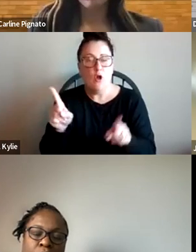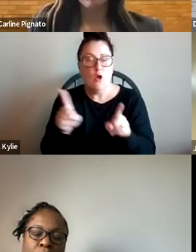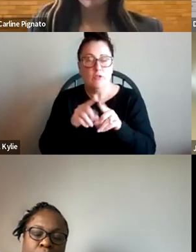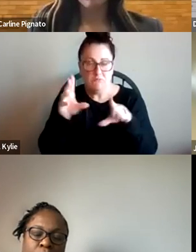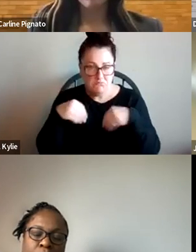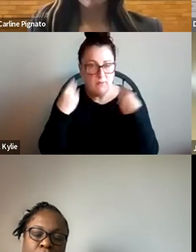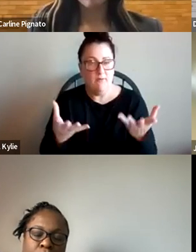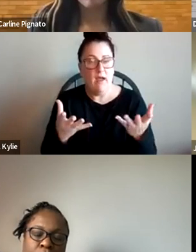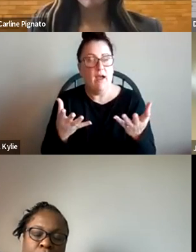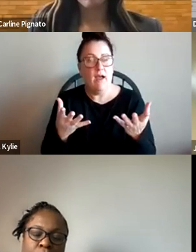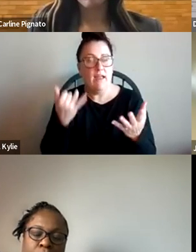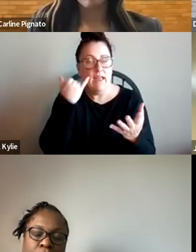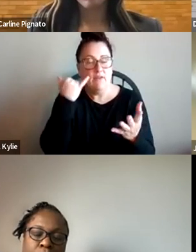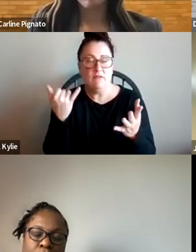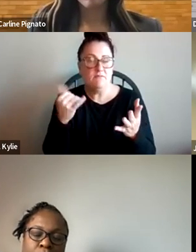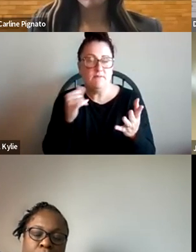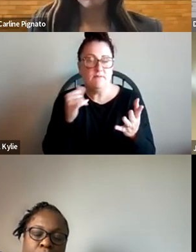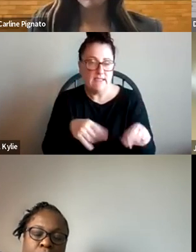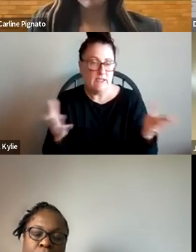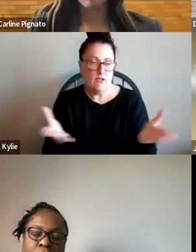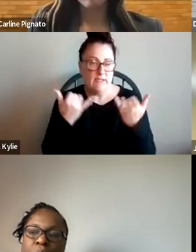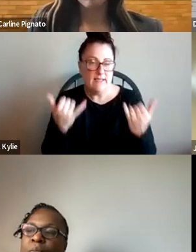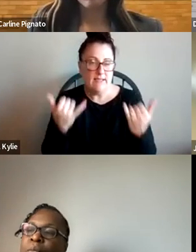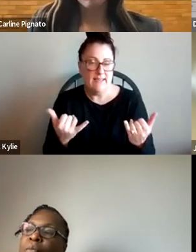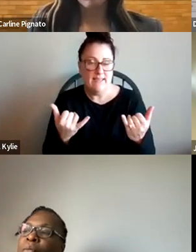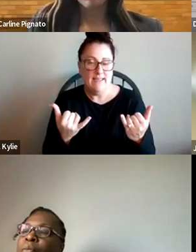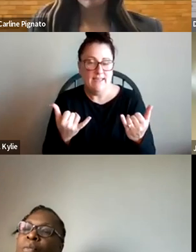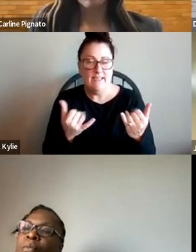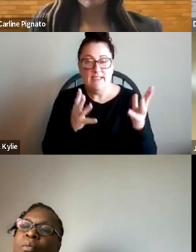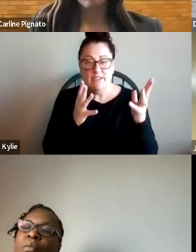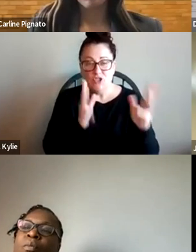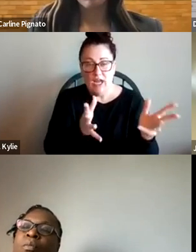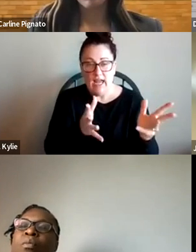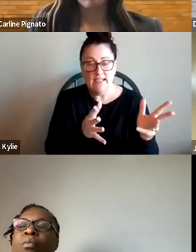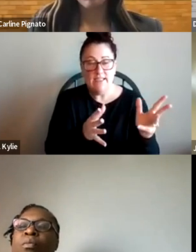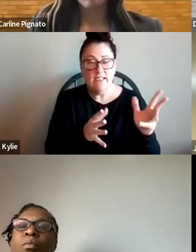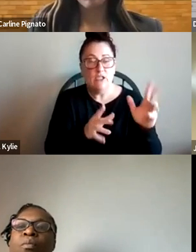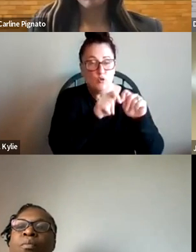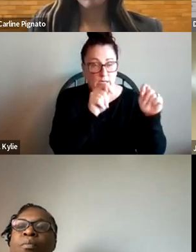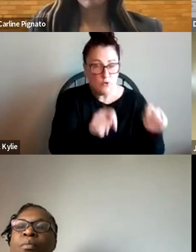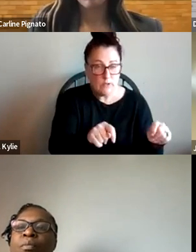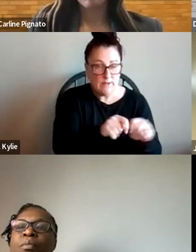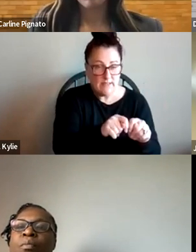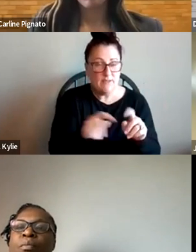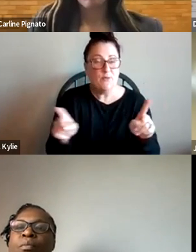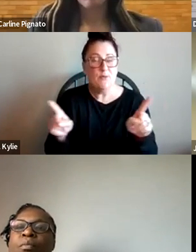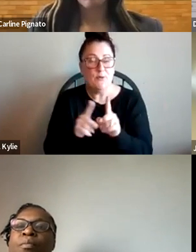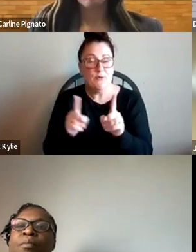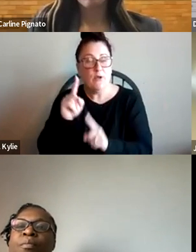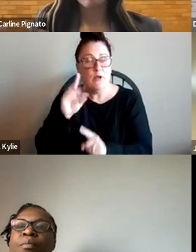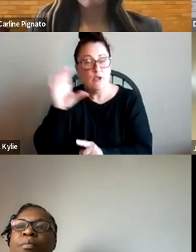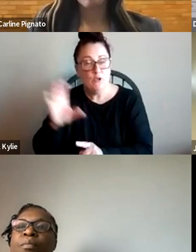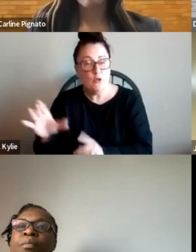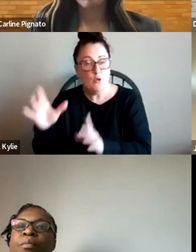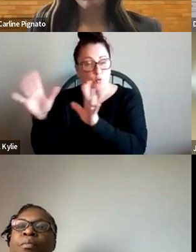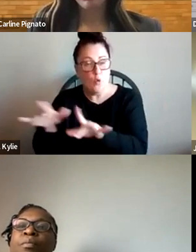for those who cannot be here today. Again, both the chat transcript and the Zoom recording will be available for